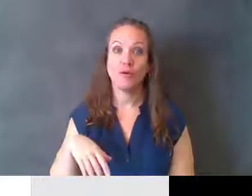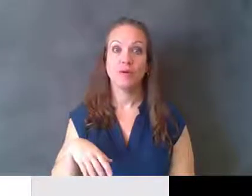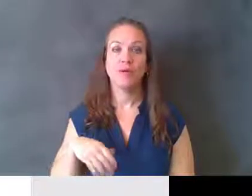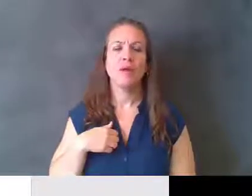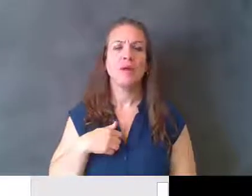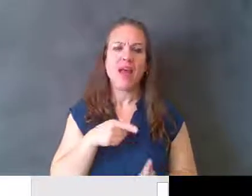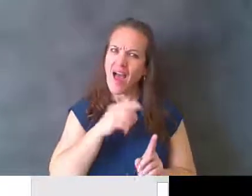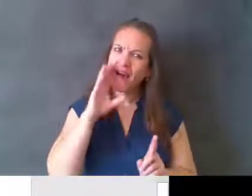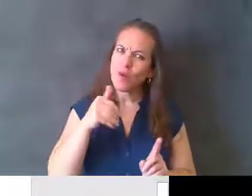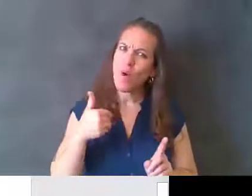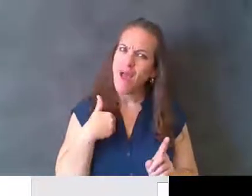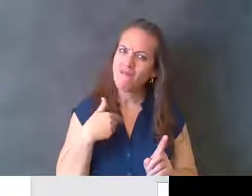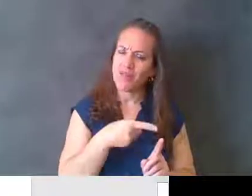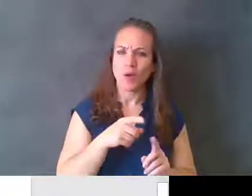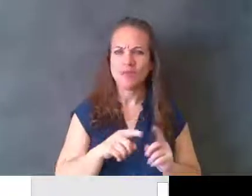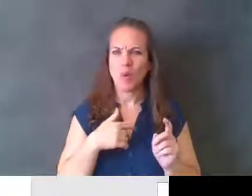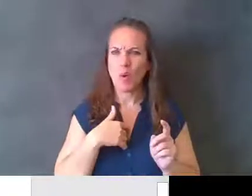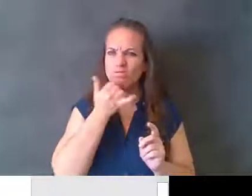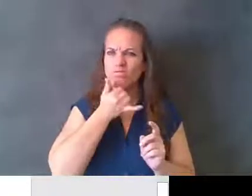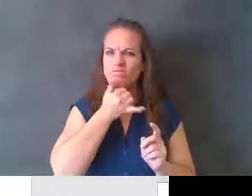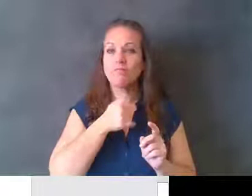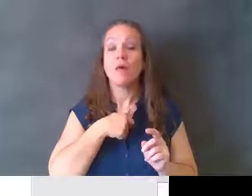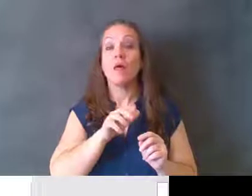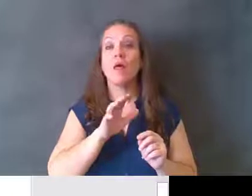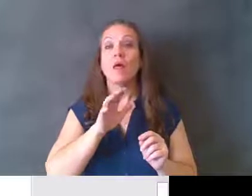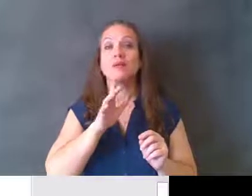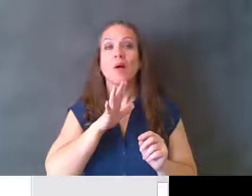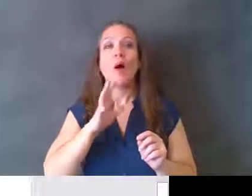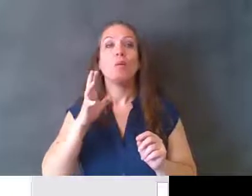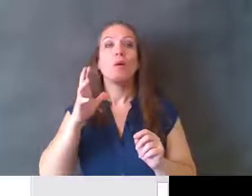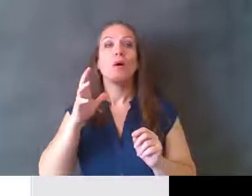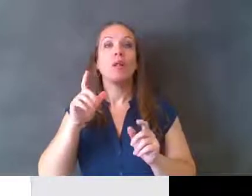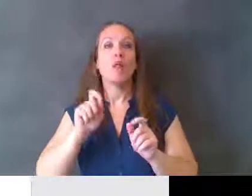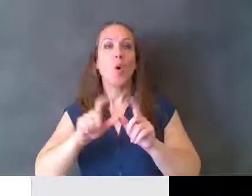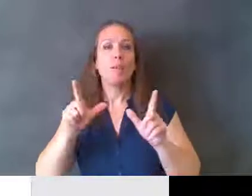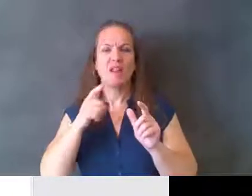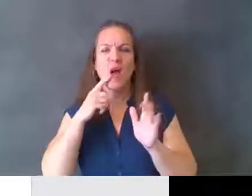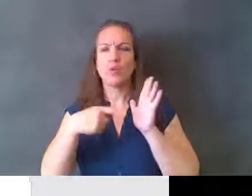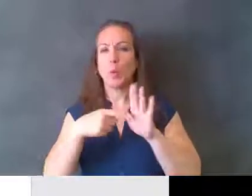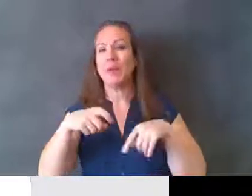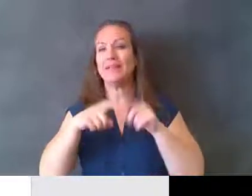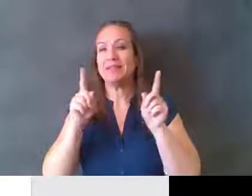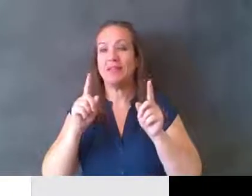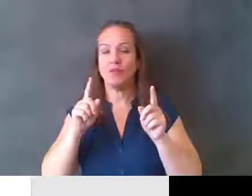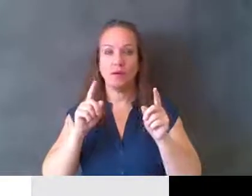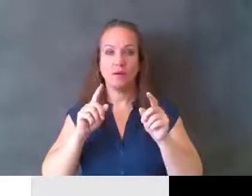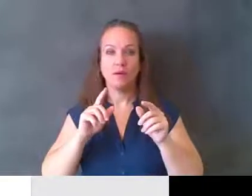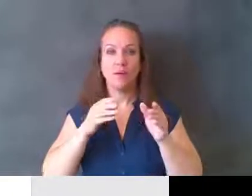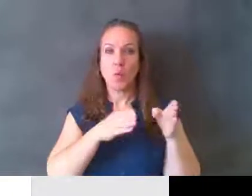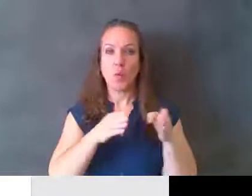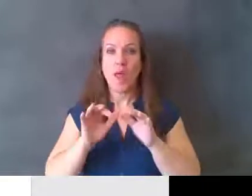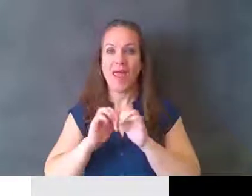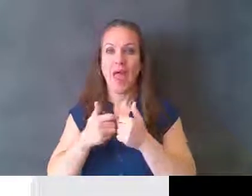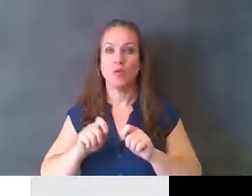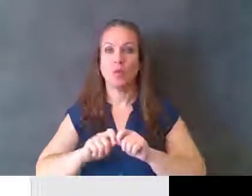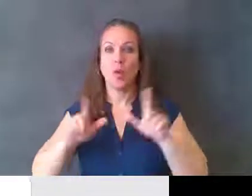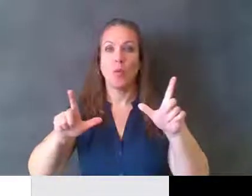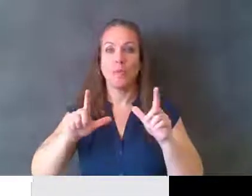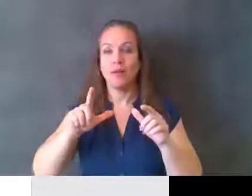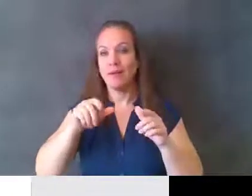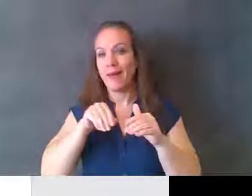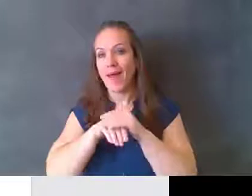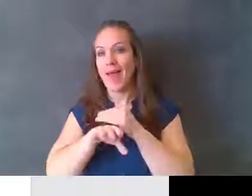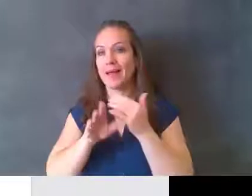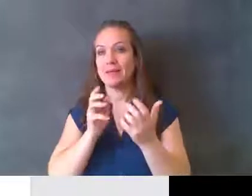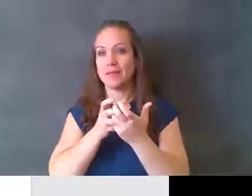accessibility checker. And I meant to show you another way to get there. So I'm going to show you another way to find the accessibility checker.